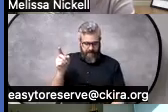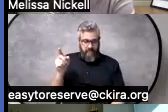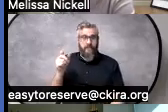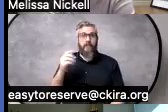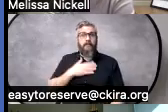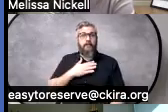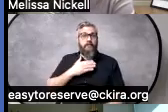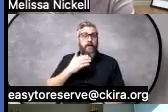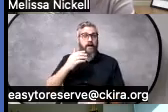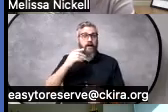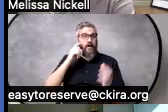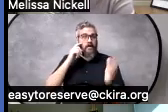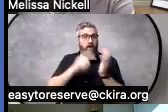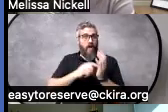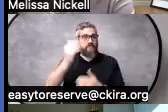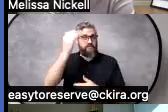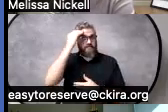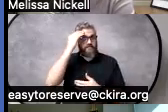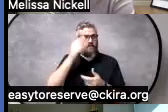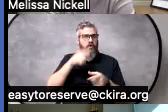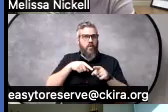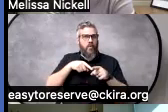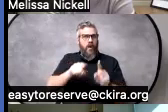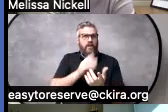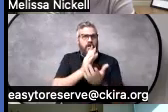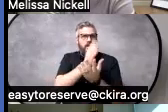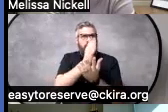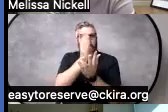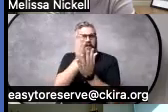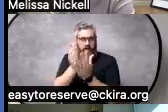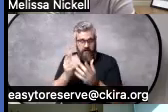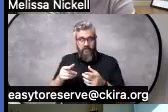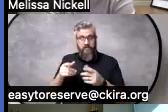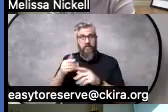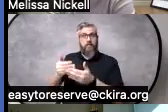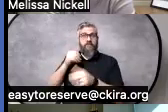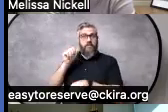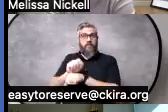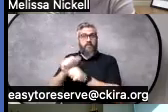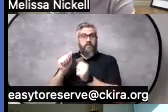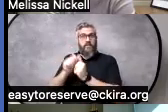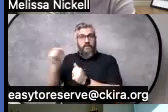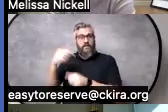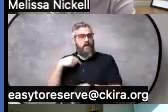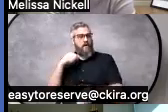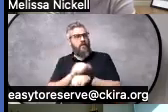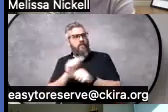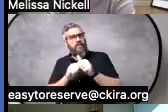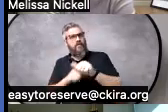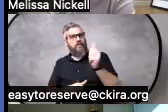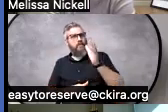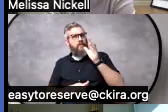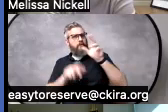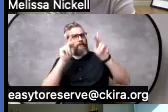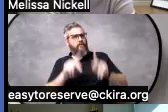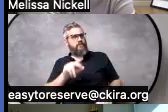acknowledgments all throughout. But prior to working with Dr. Pearson, I worked with someone else, and she would want me to do